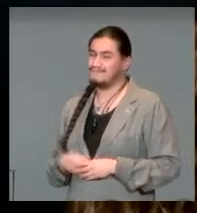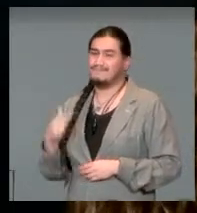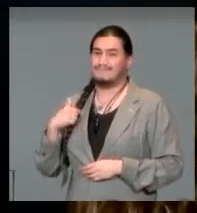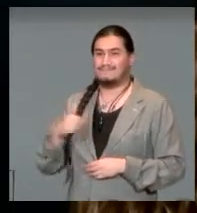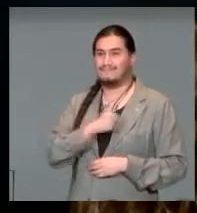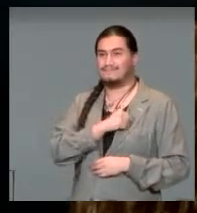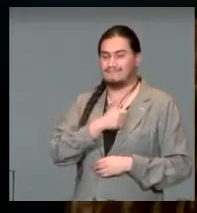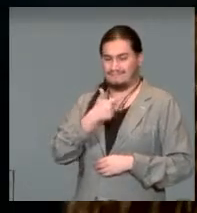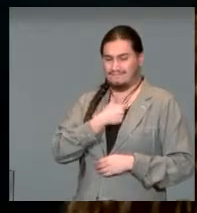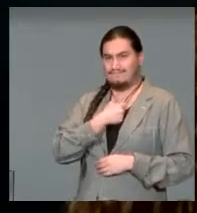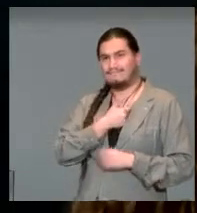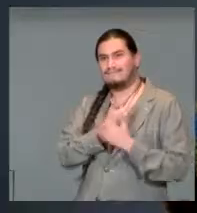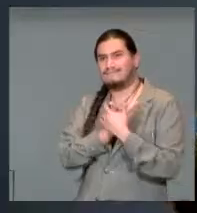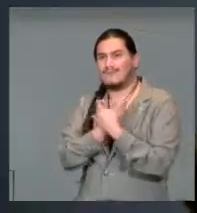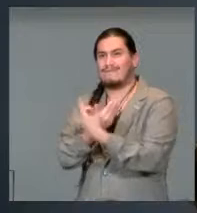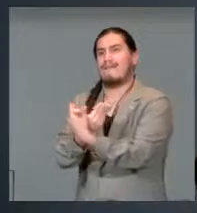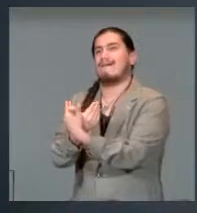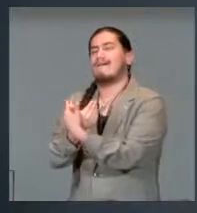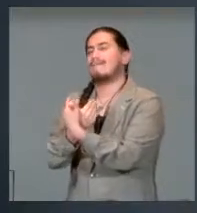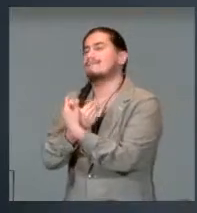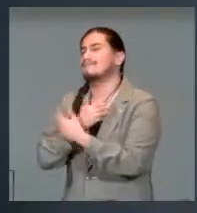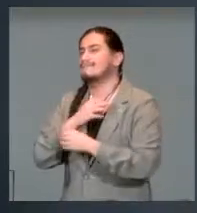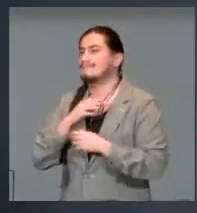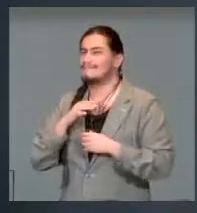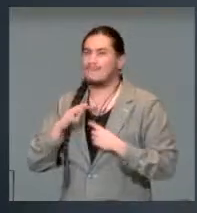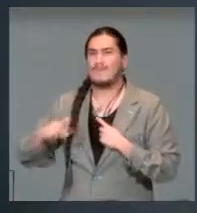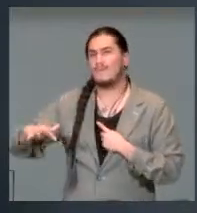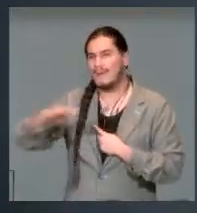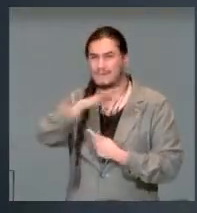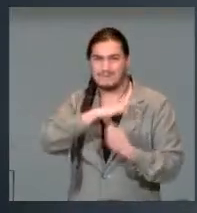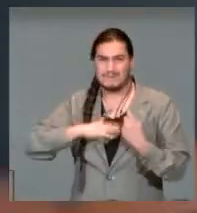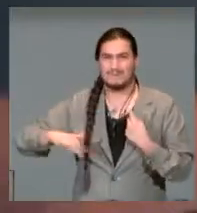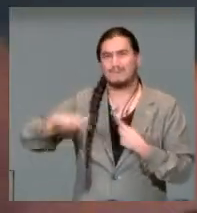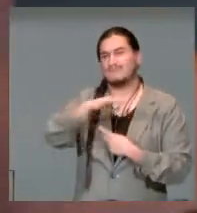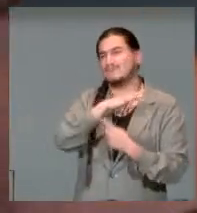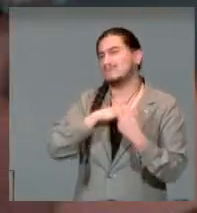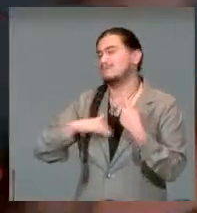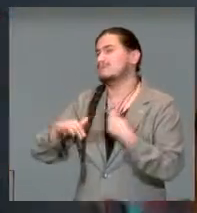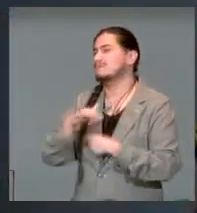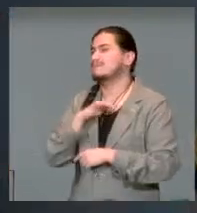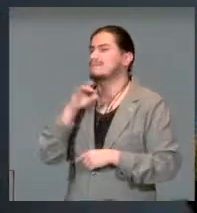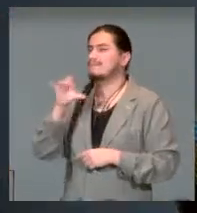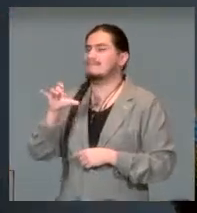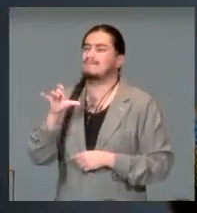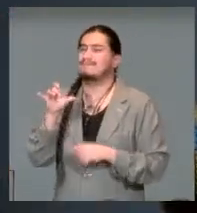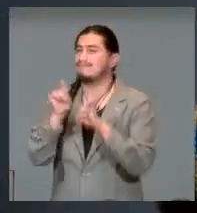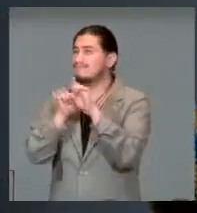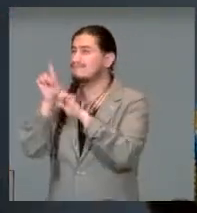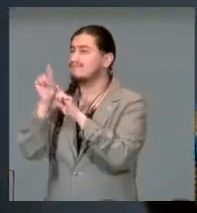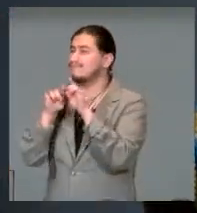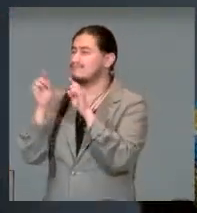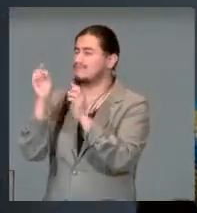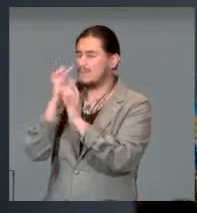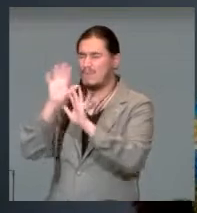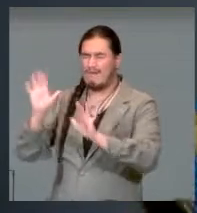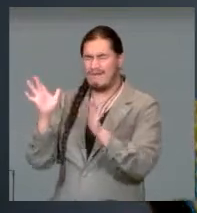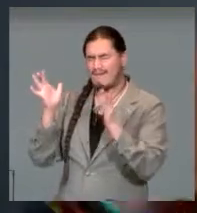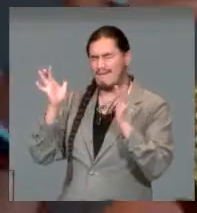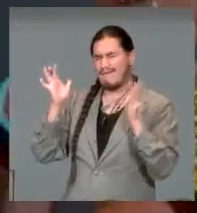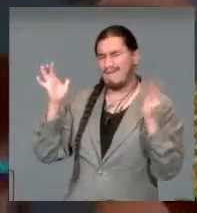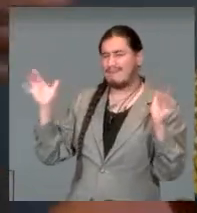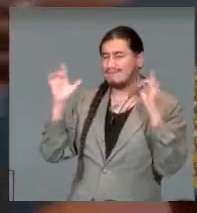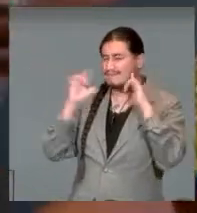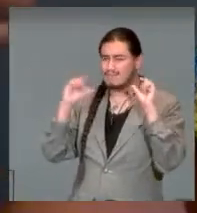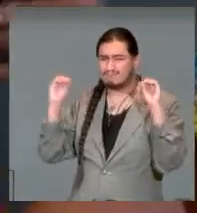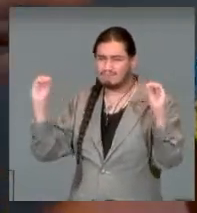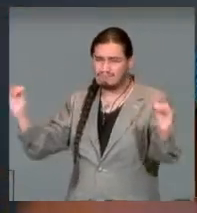the butterflies all around you. The piercing stars, soundless as the wind.